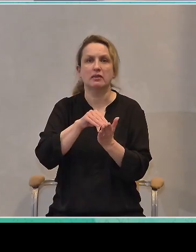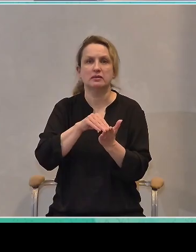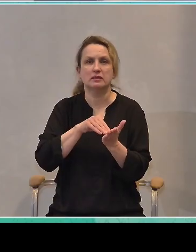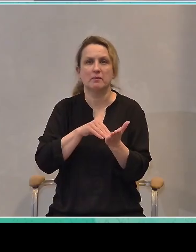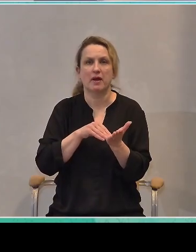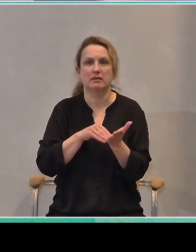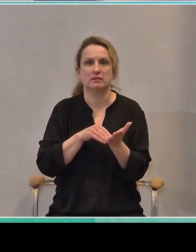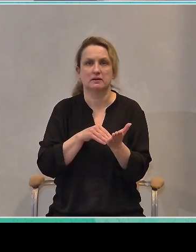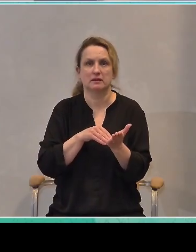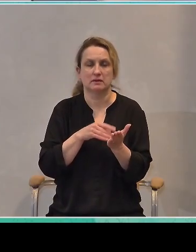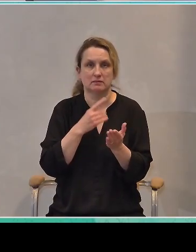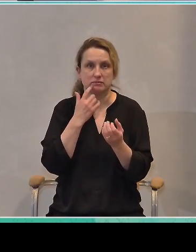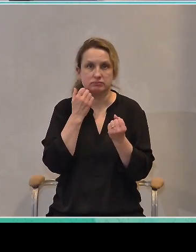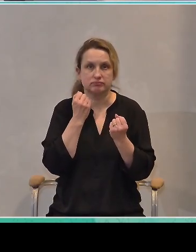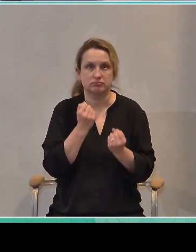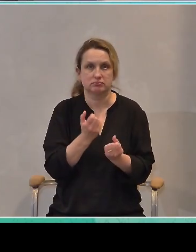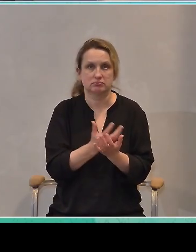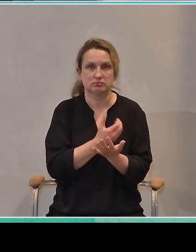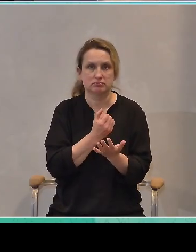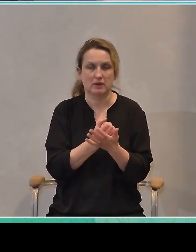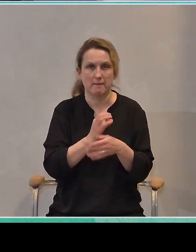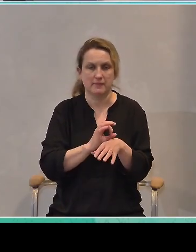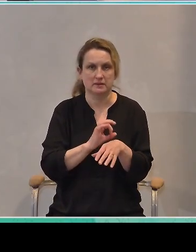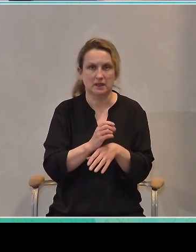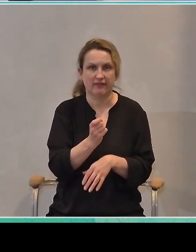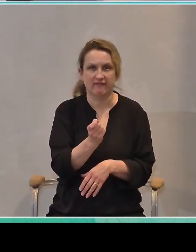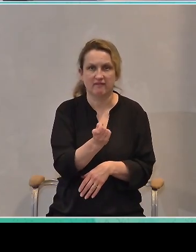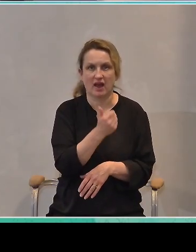Data about rare diseases is frequently sparse.